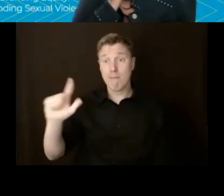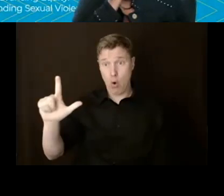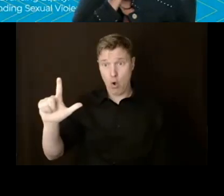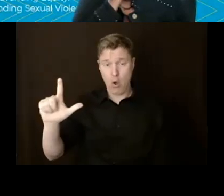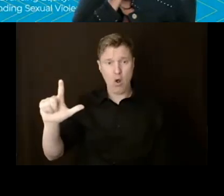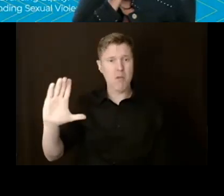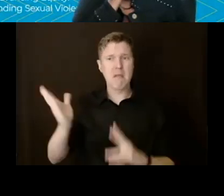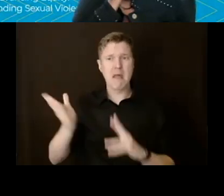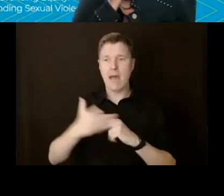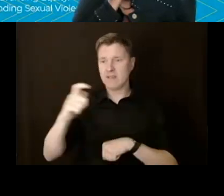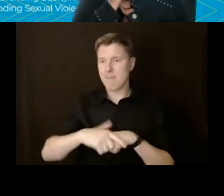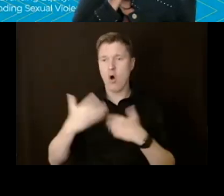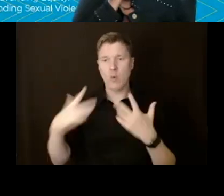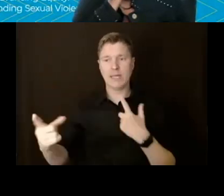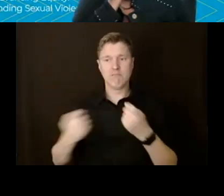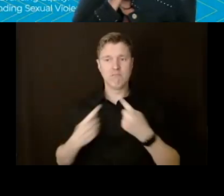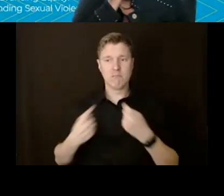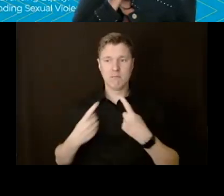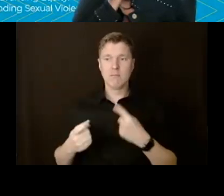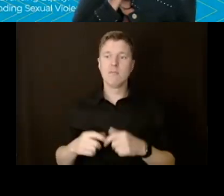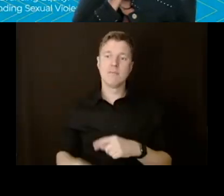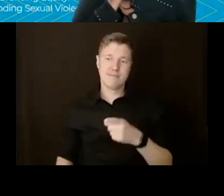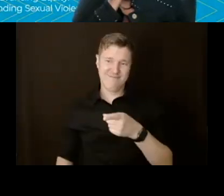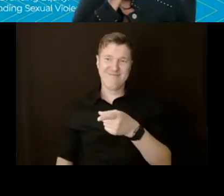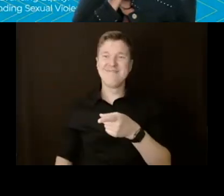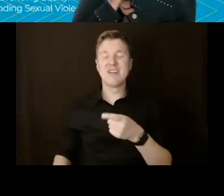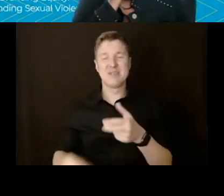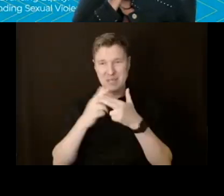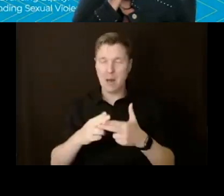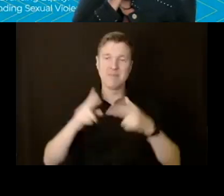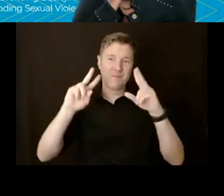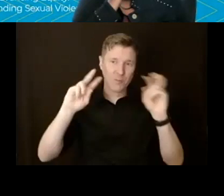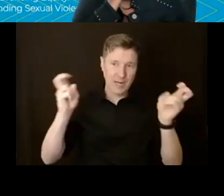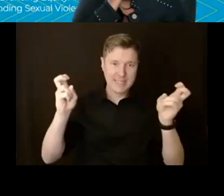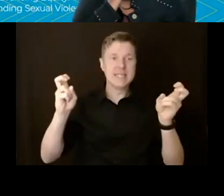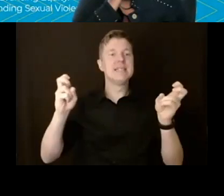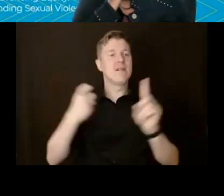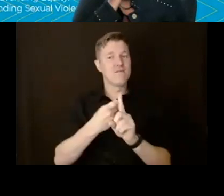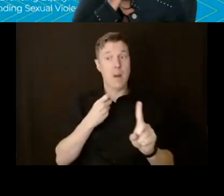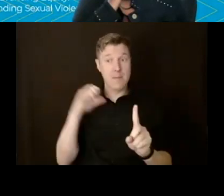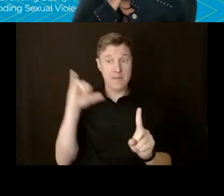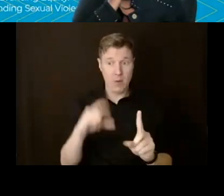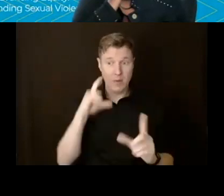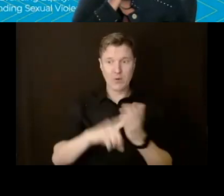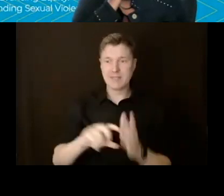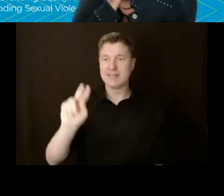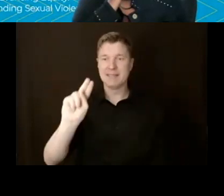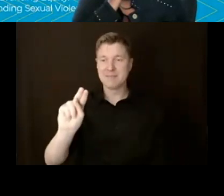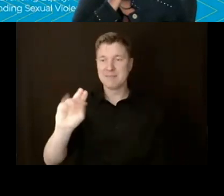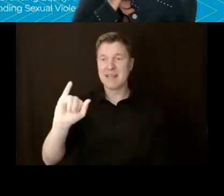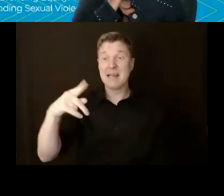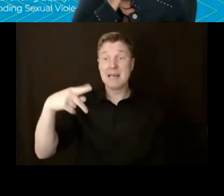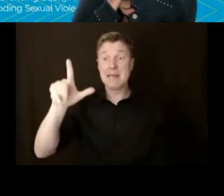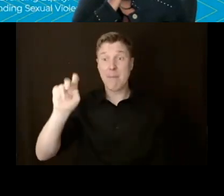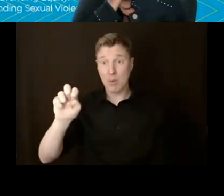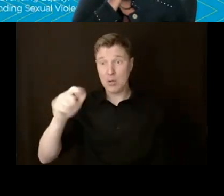I'm already seeing there are some phrases that came out of it that we know this as. I see Nipplegate, the